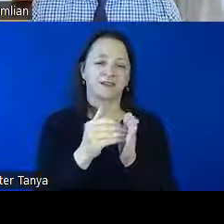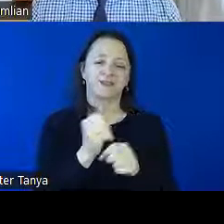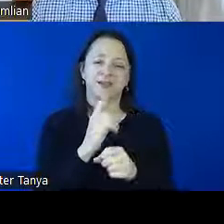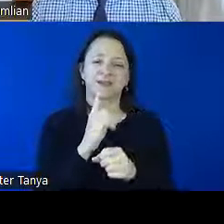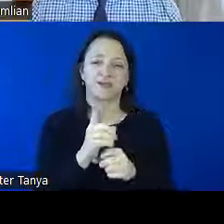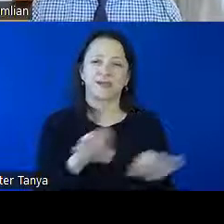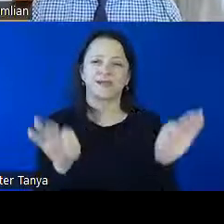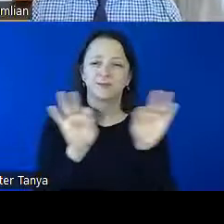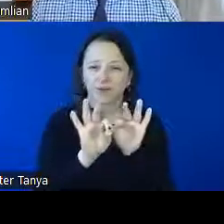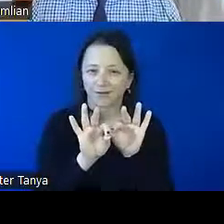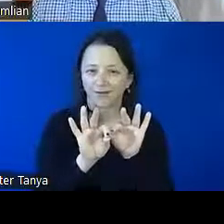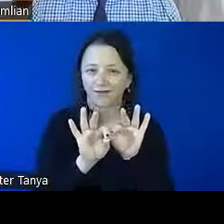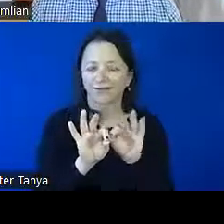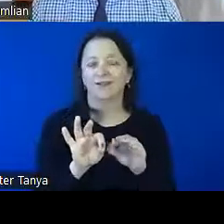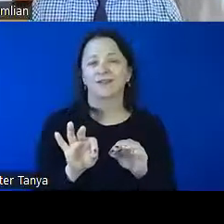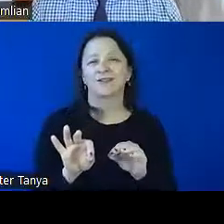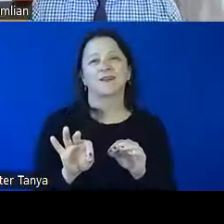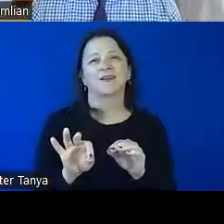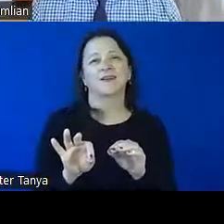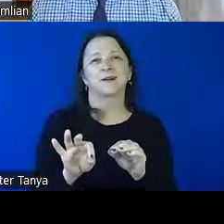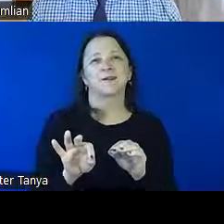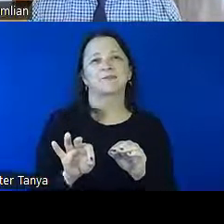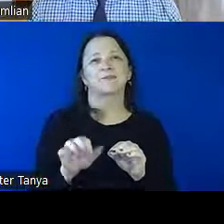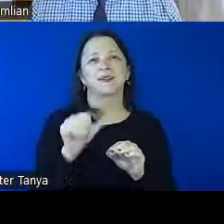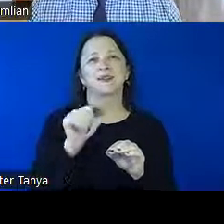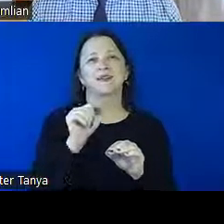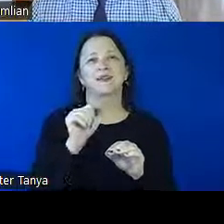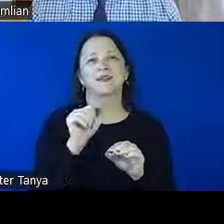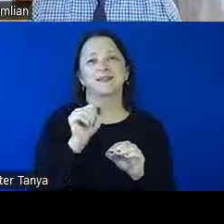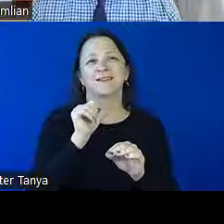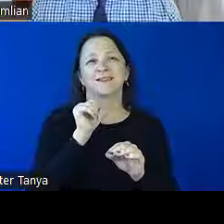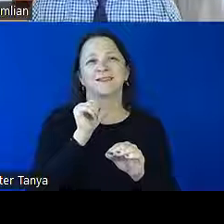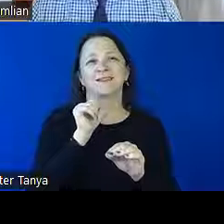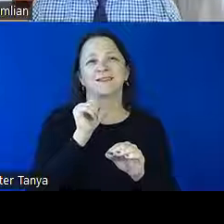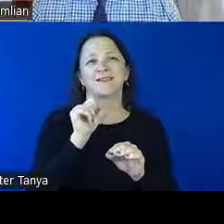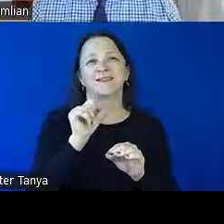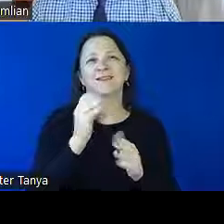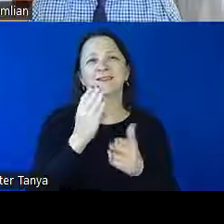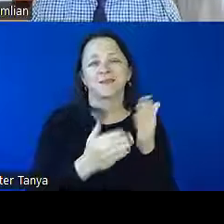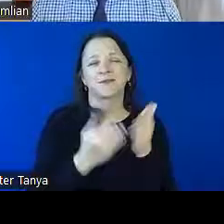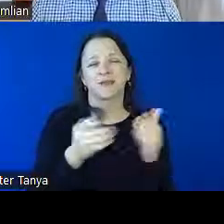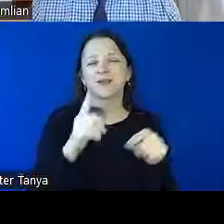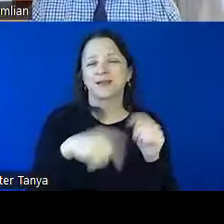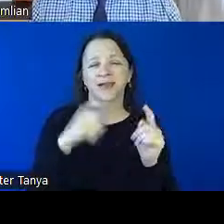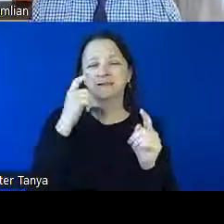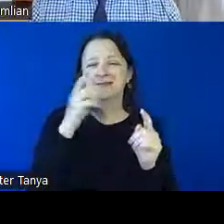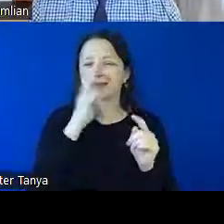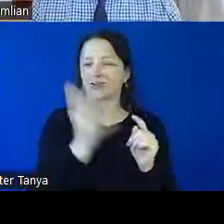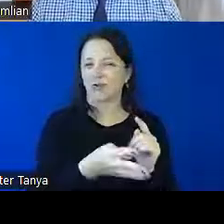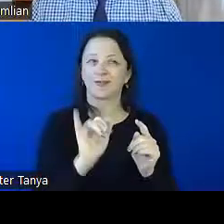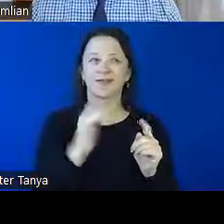it's important for us to not skip those issues that we can't ignore, things like depression